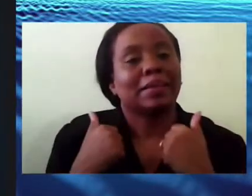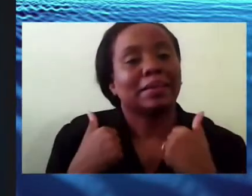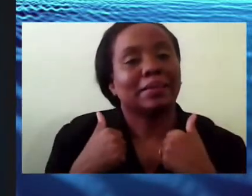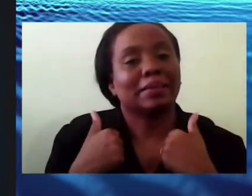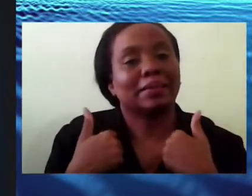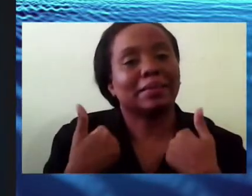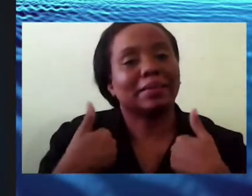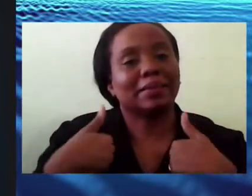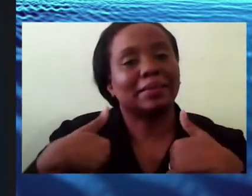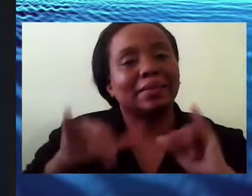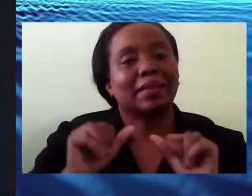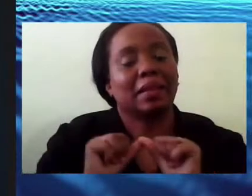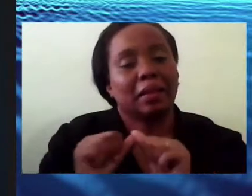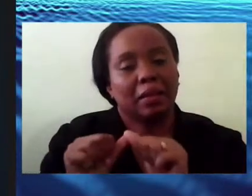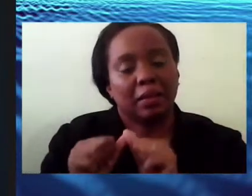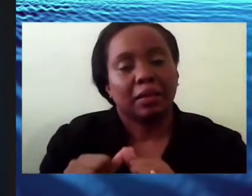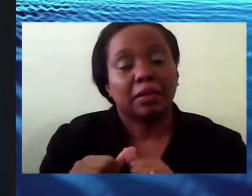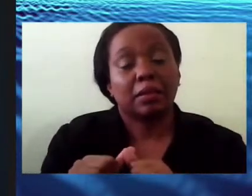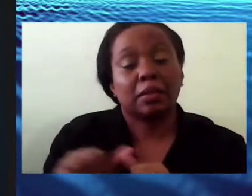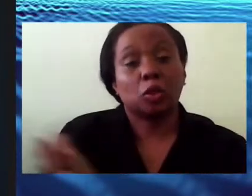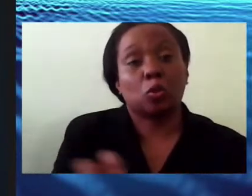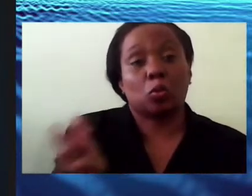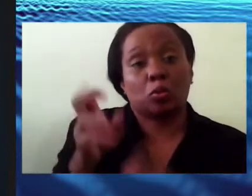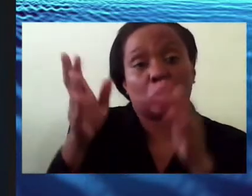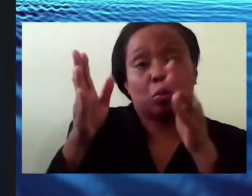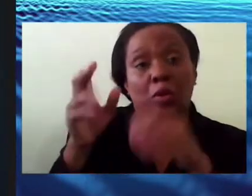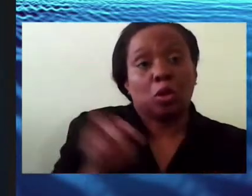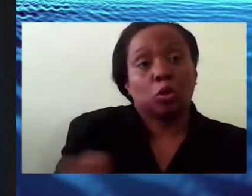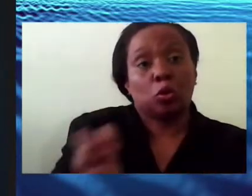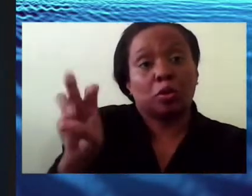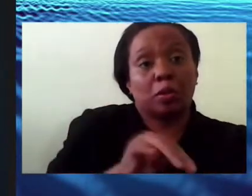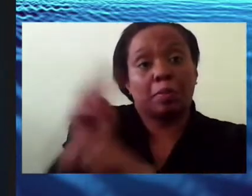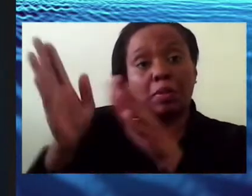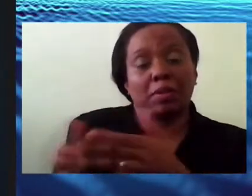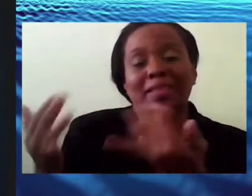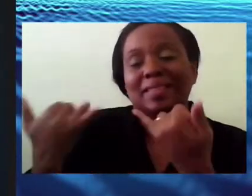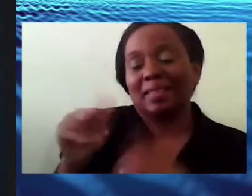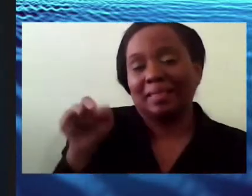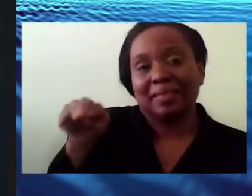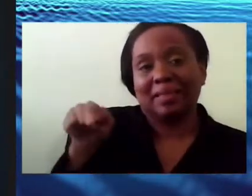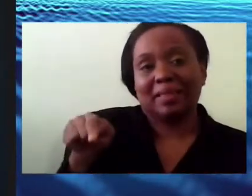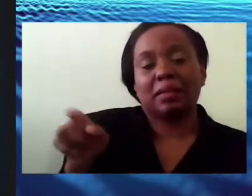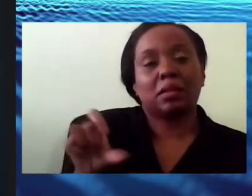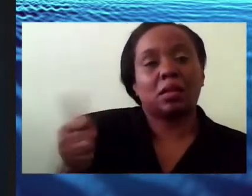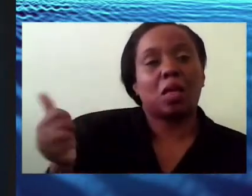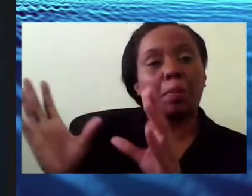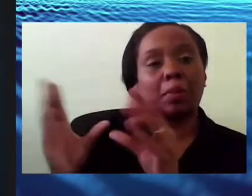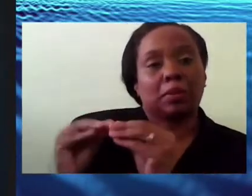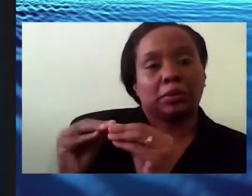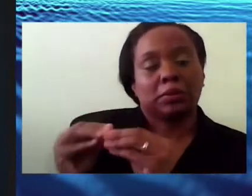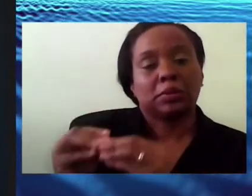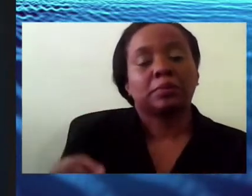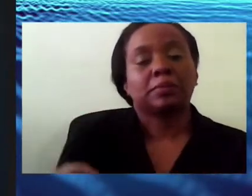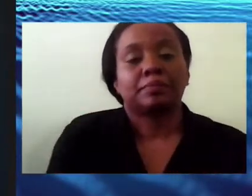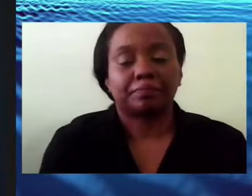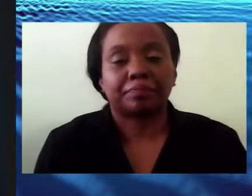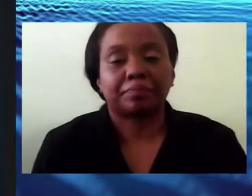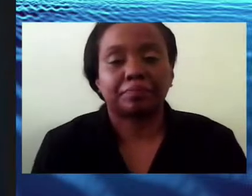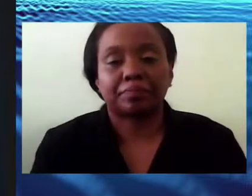meeting that Minister Cummins is at now to see exactly where we are with that. The other issue that